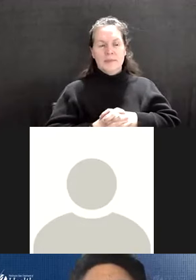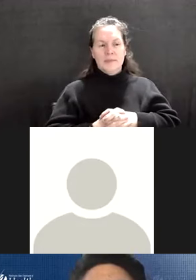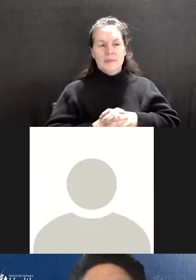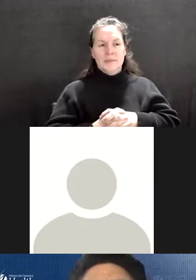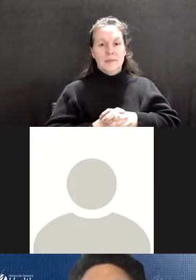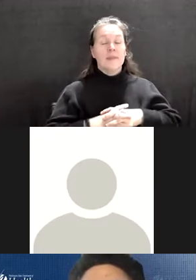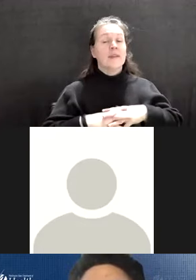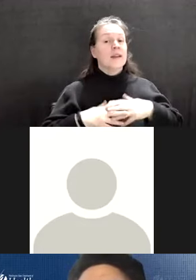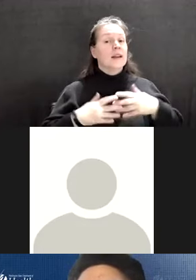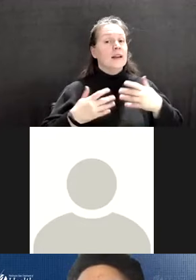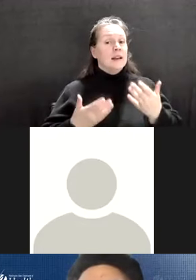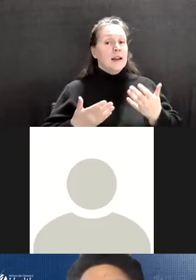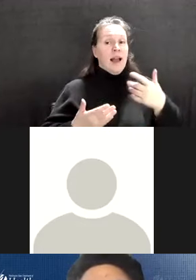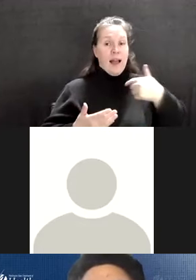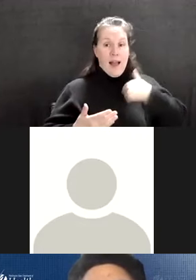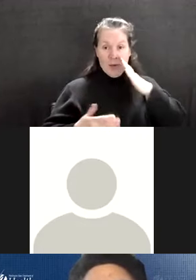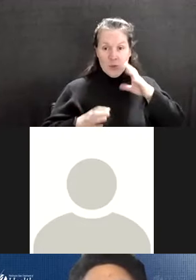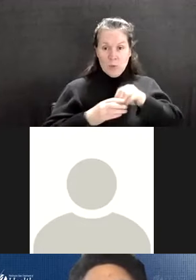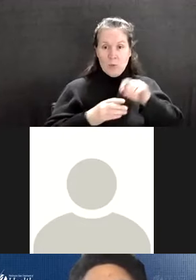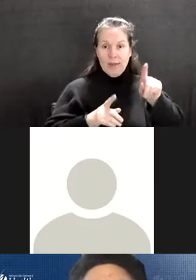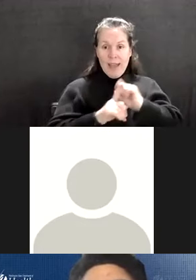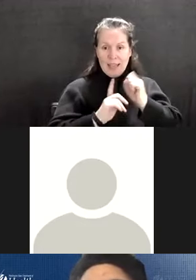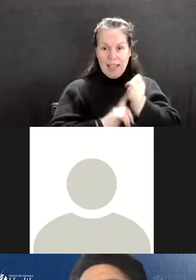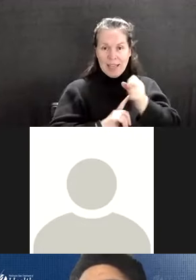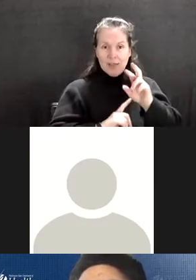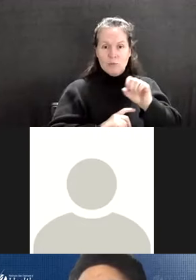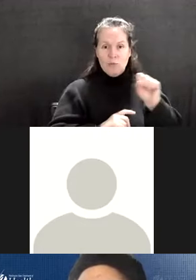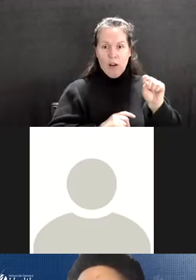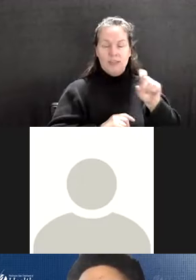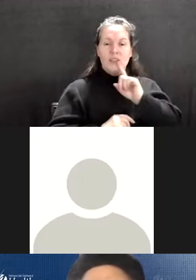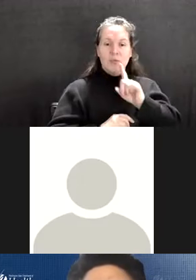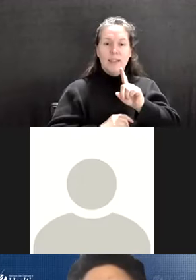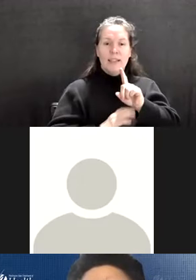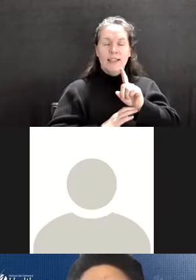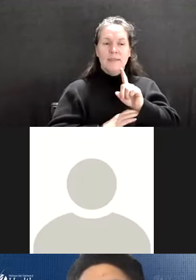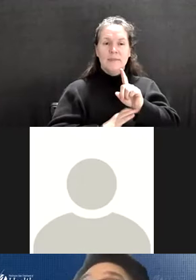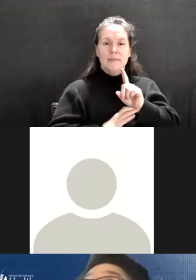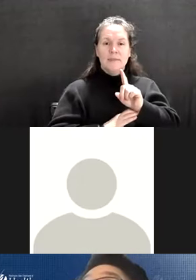So what I would do in that case, Ross, is release this,